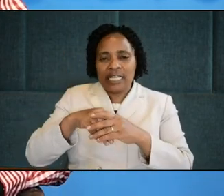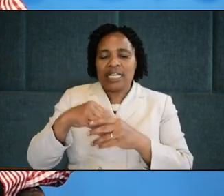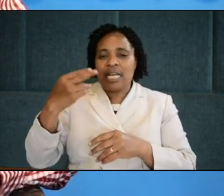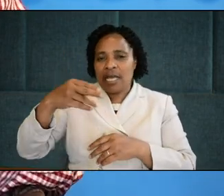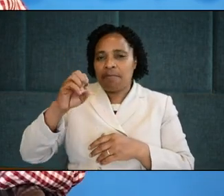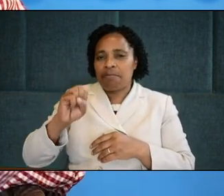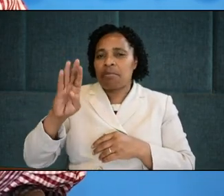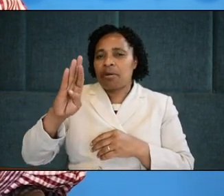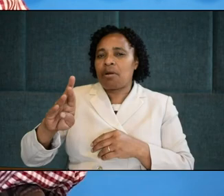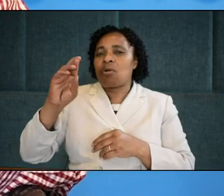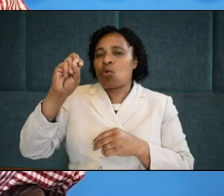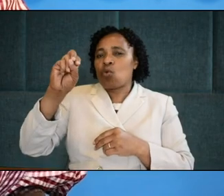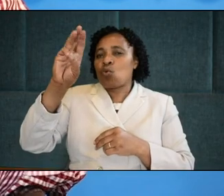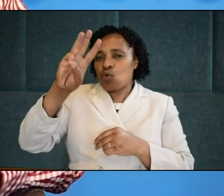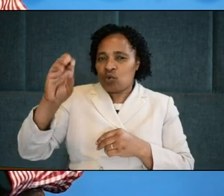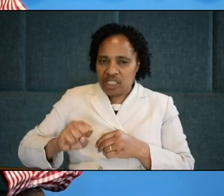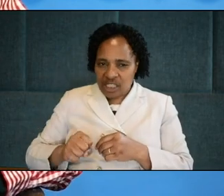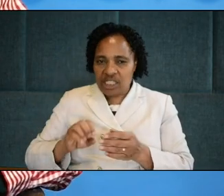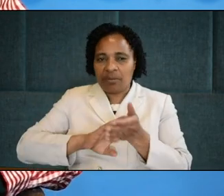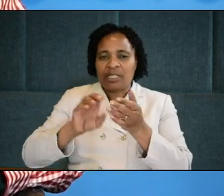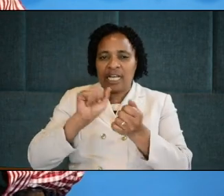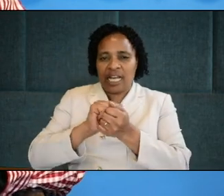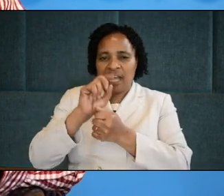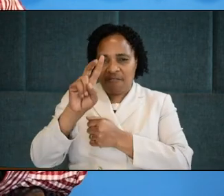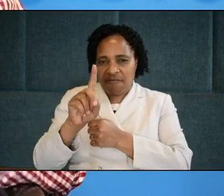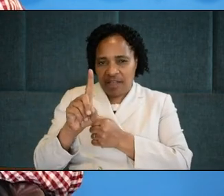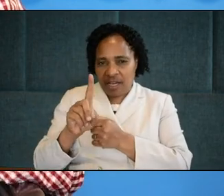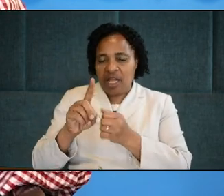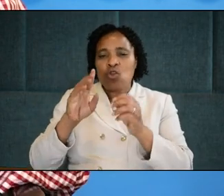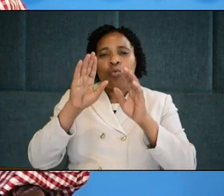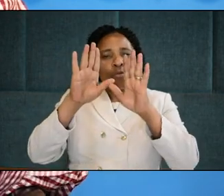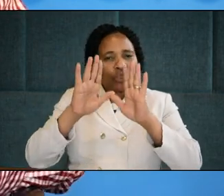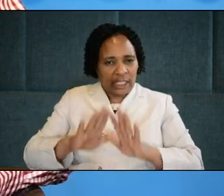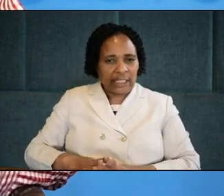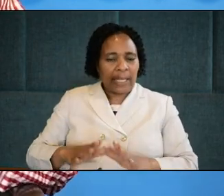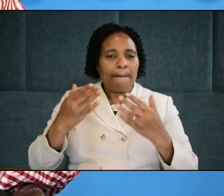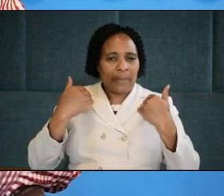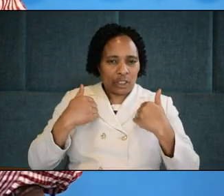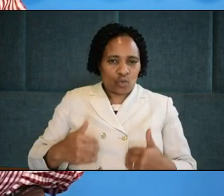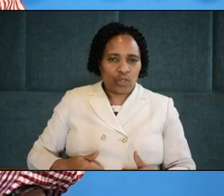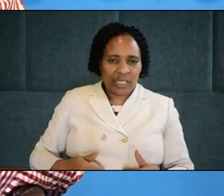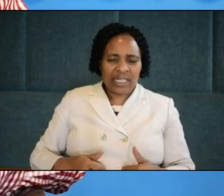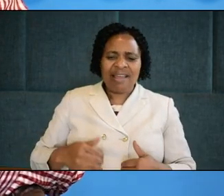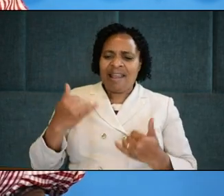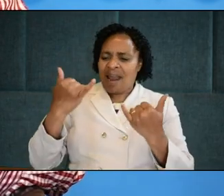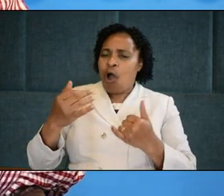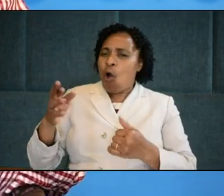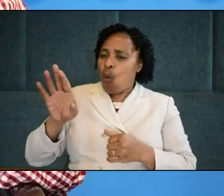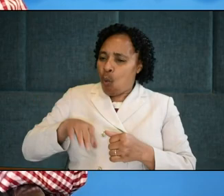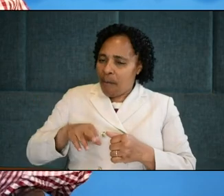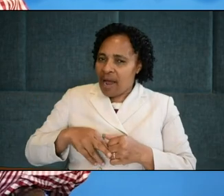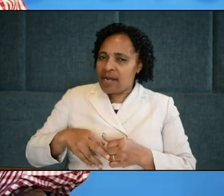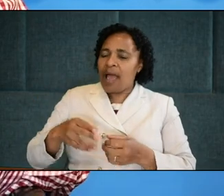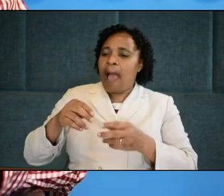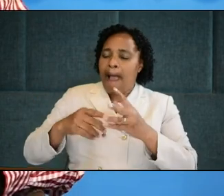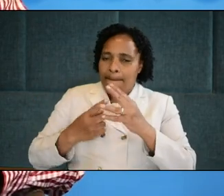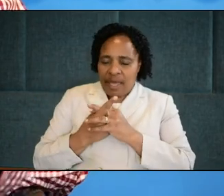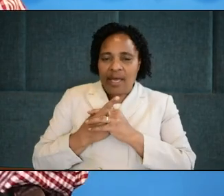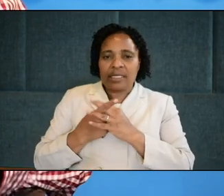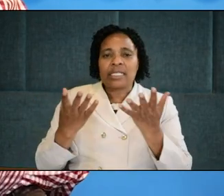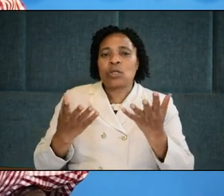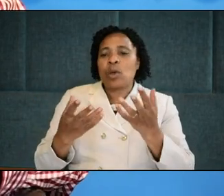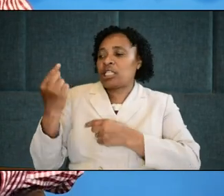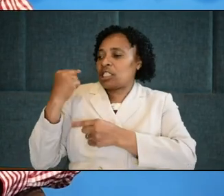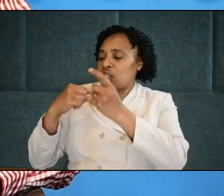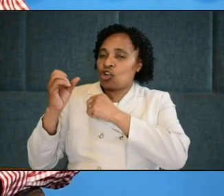11, then you're a very important character. So not only does Rahab appear in the genealogy of Jesus, she also appears